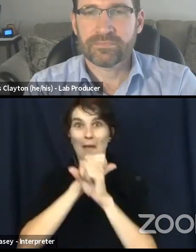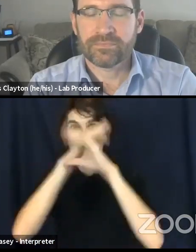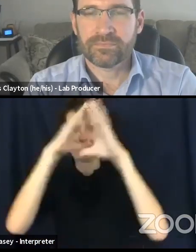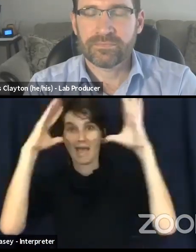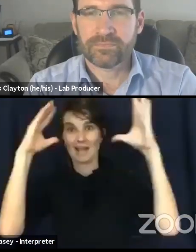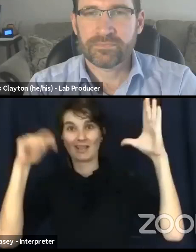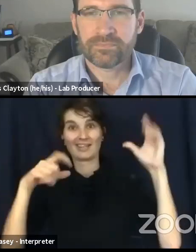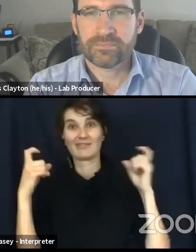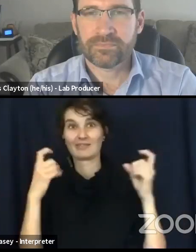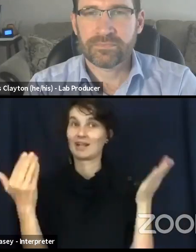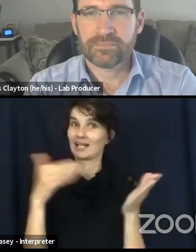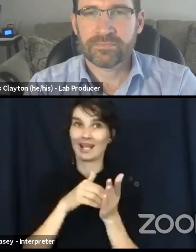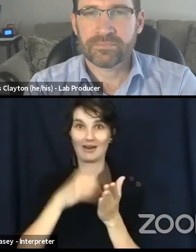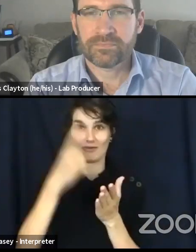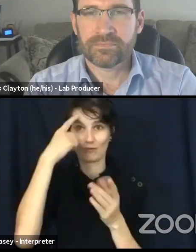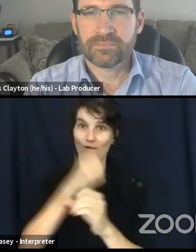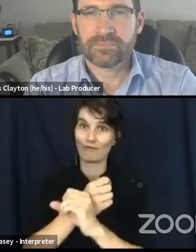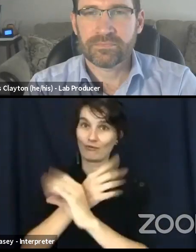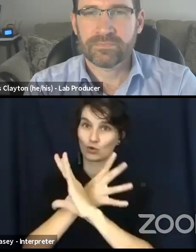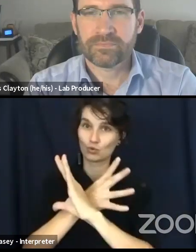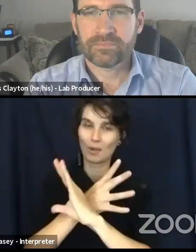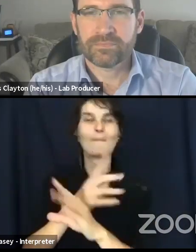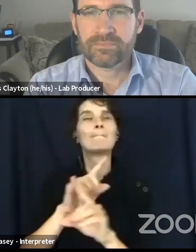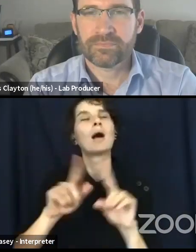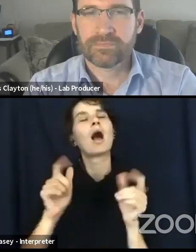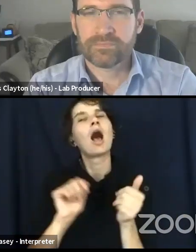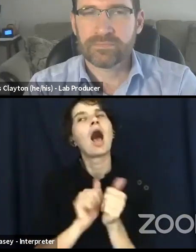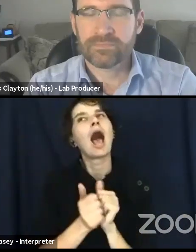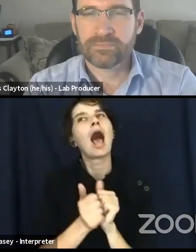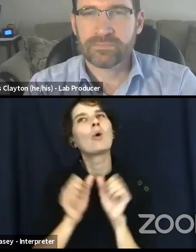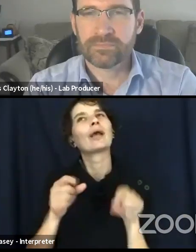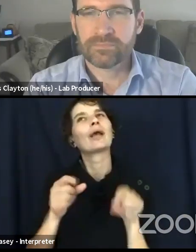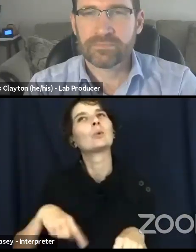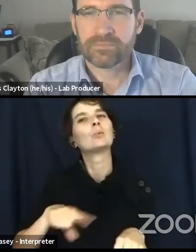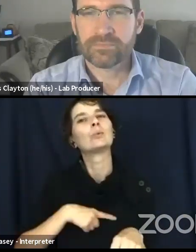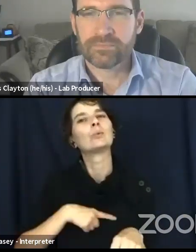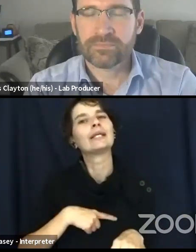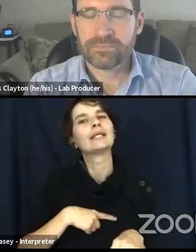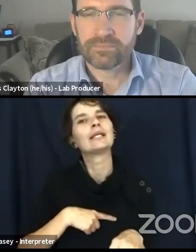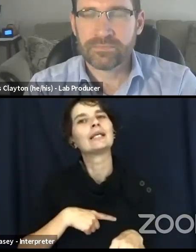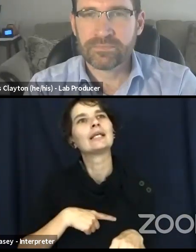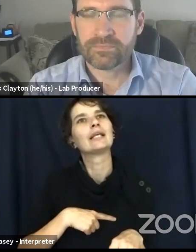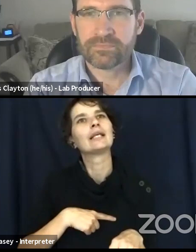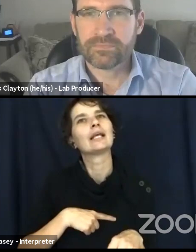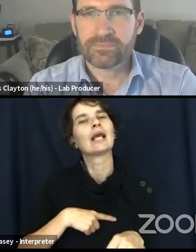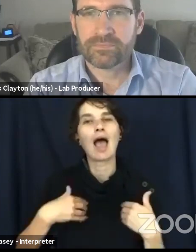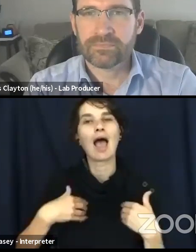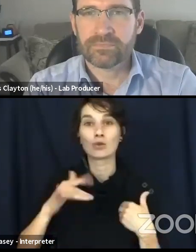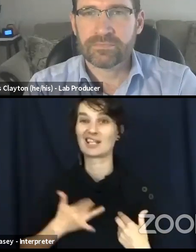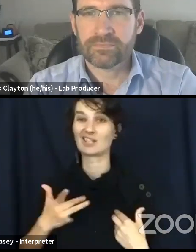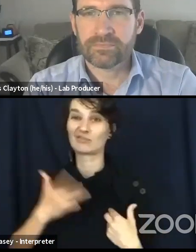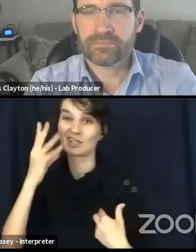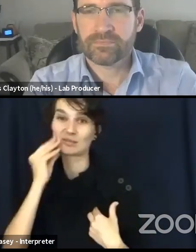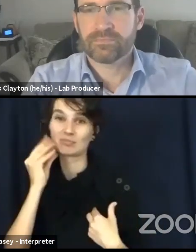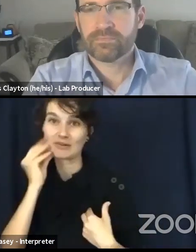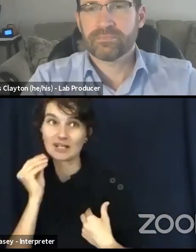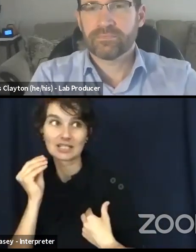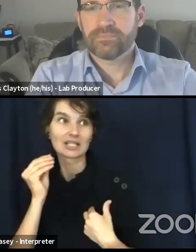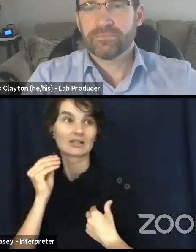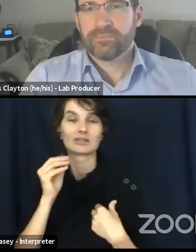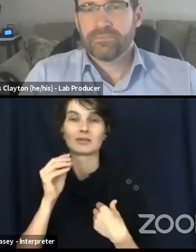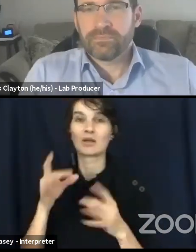how do we take those kind of, whether it's sensory experiences and something that has to do with touch or like, you